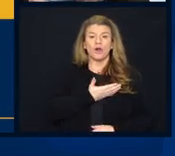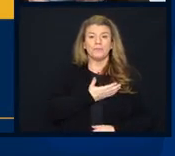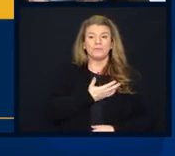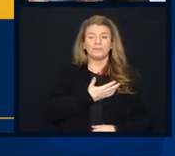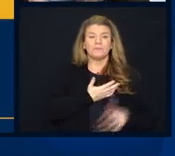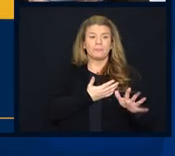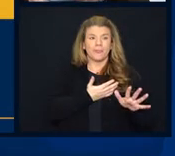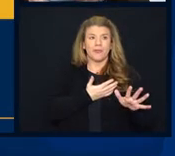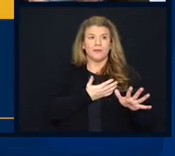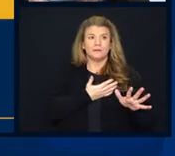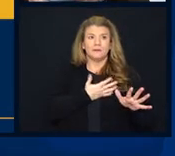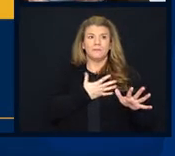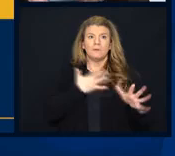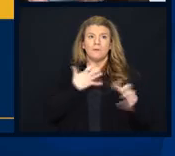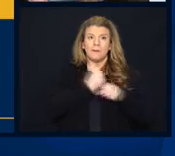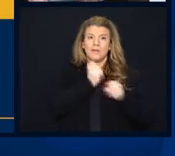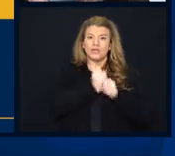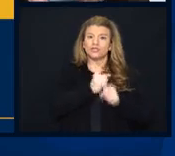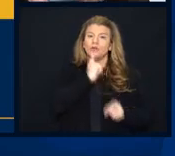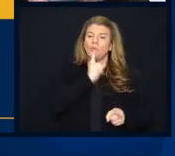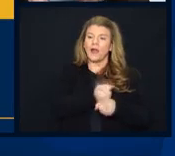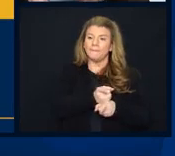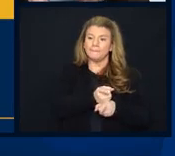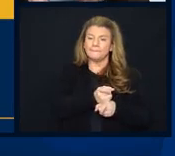let me get this right.